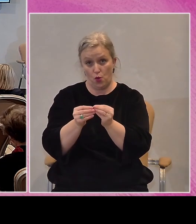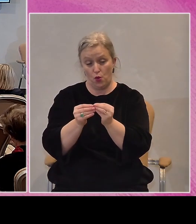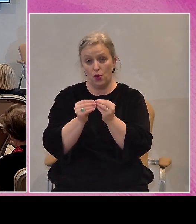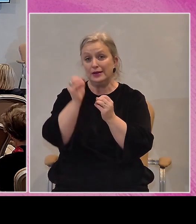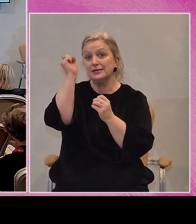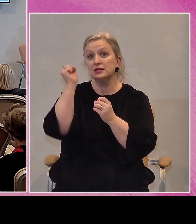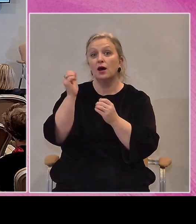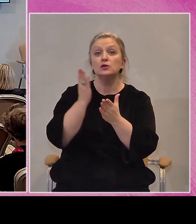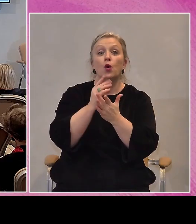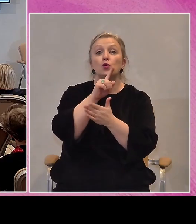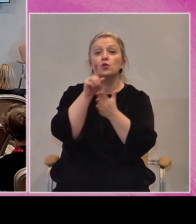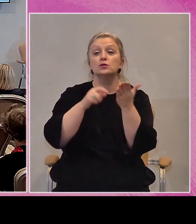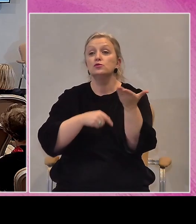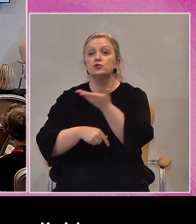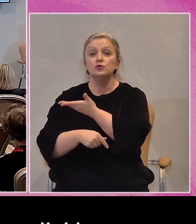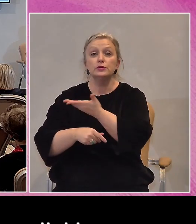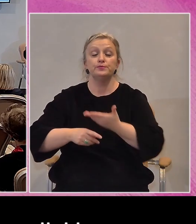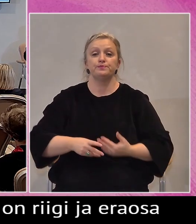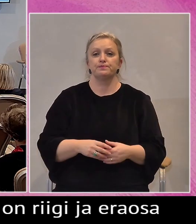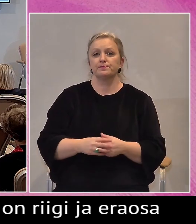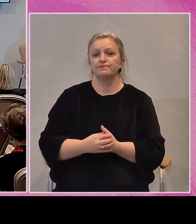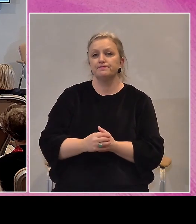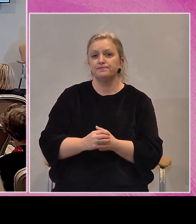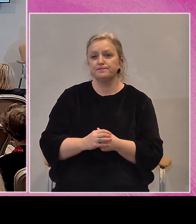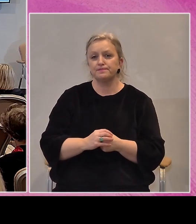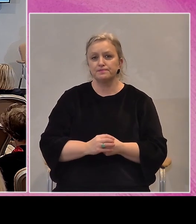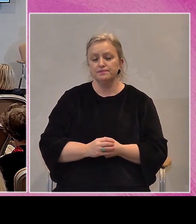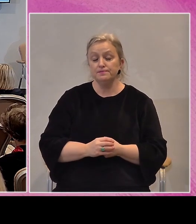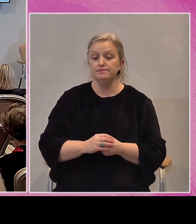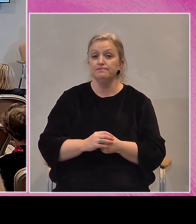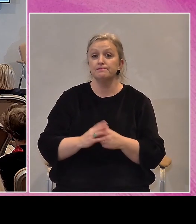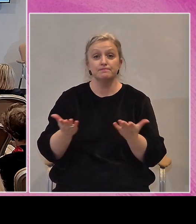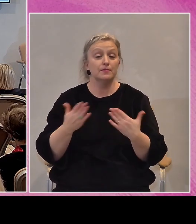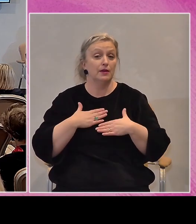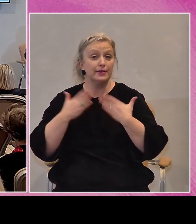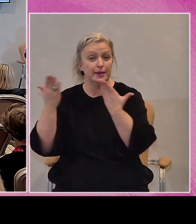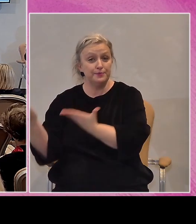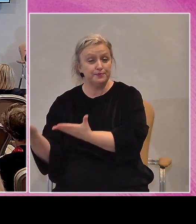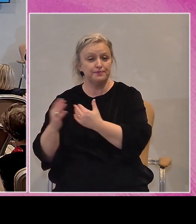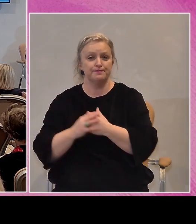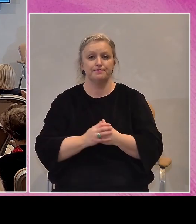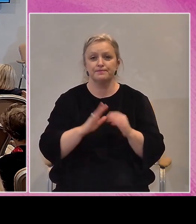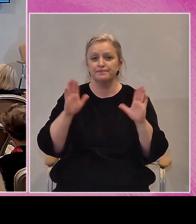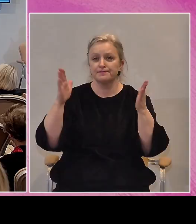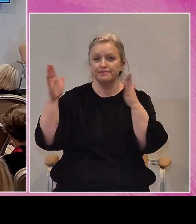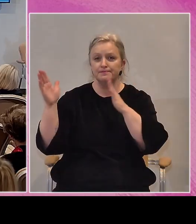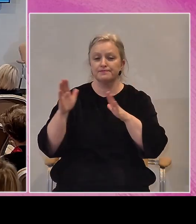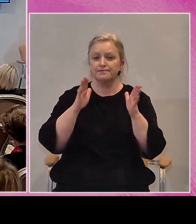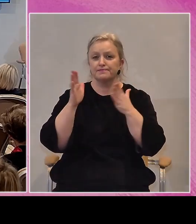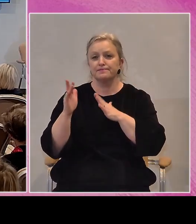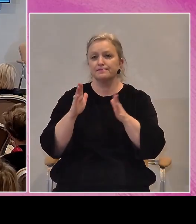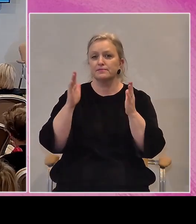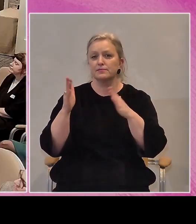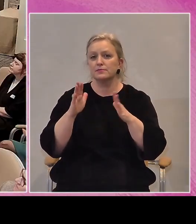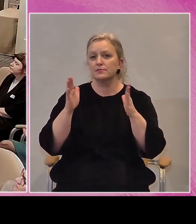7.3% in Estonia, whereas it's 10% in Europe, private and public sector together.